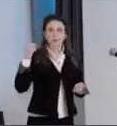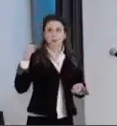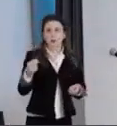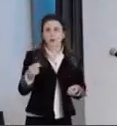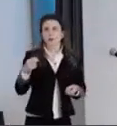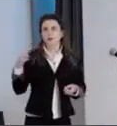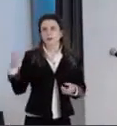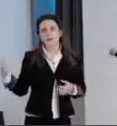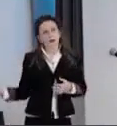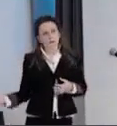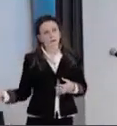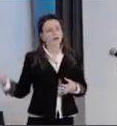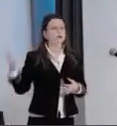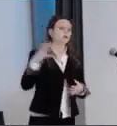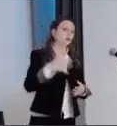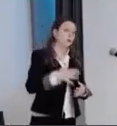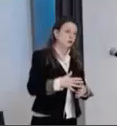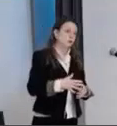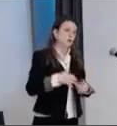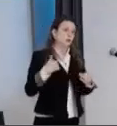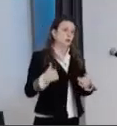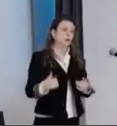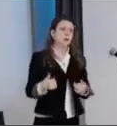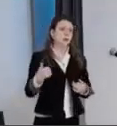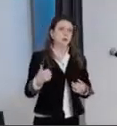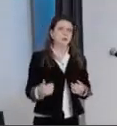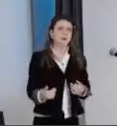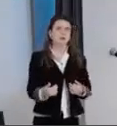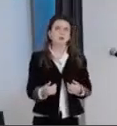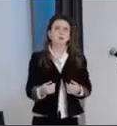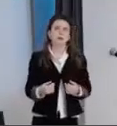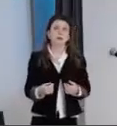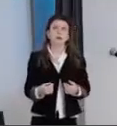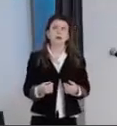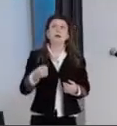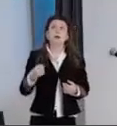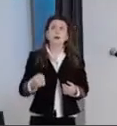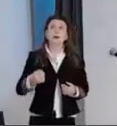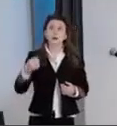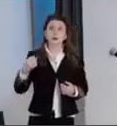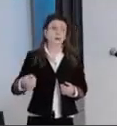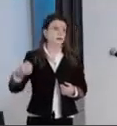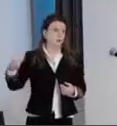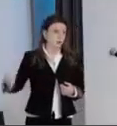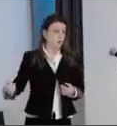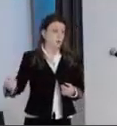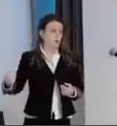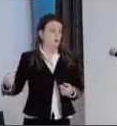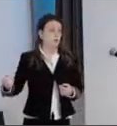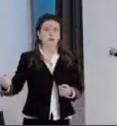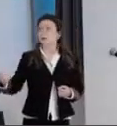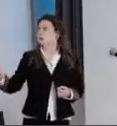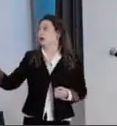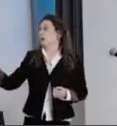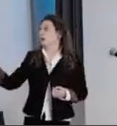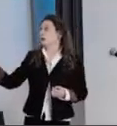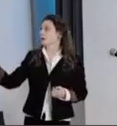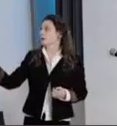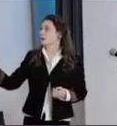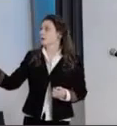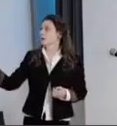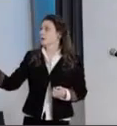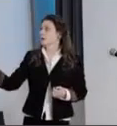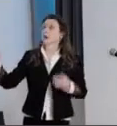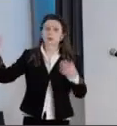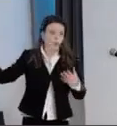rorqual whale is a mammal rather than a fish will we be in a position to make correct aesthetic judgments such as that it